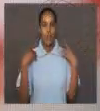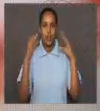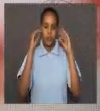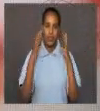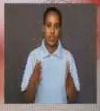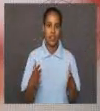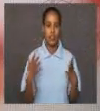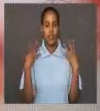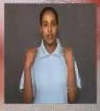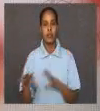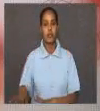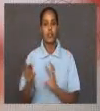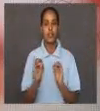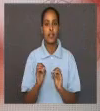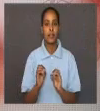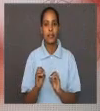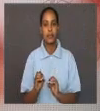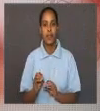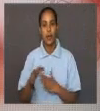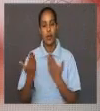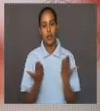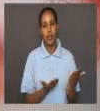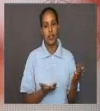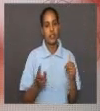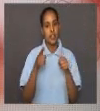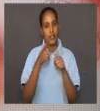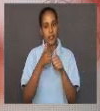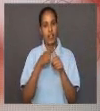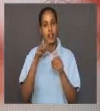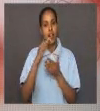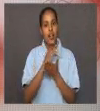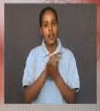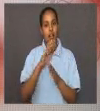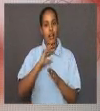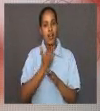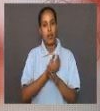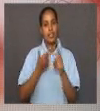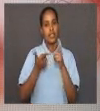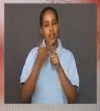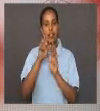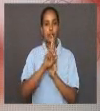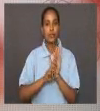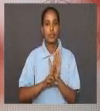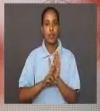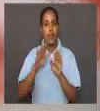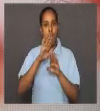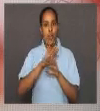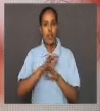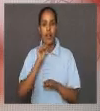Hello, teacher. Hello, students. Welcome to the first lesson of our second unit